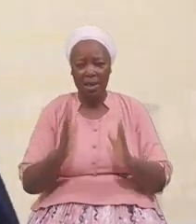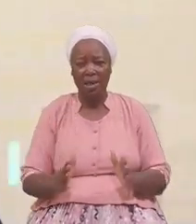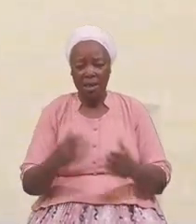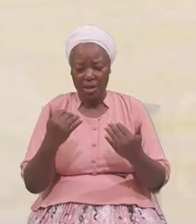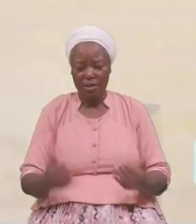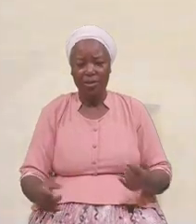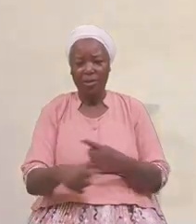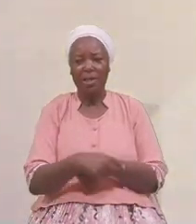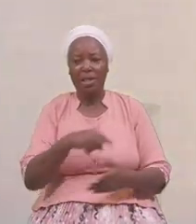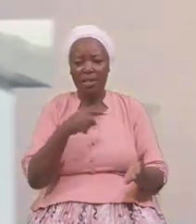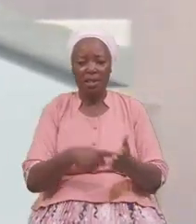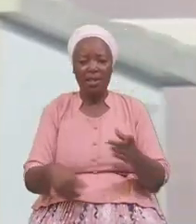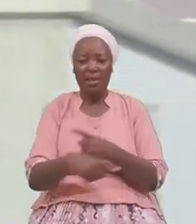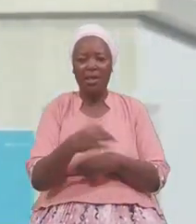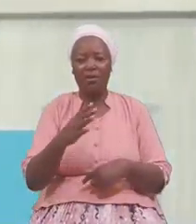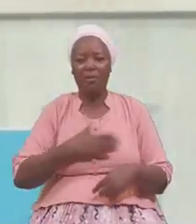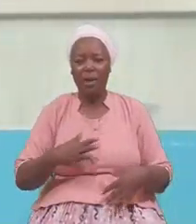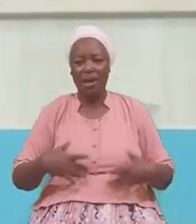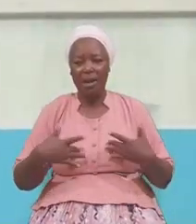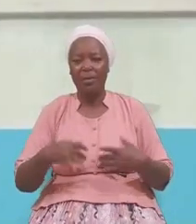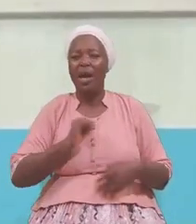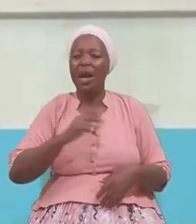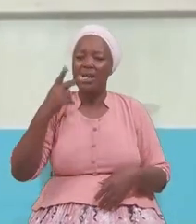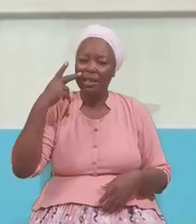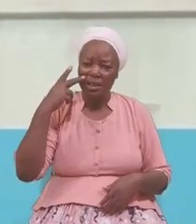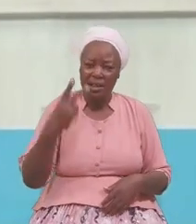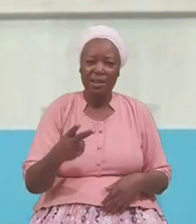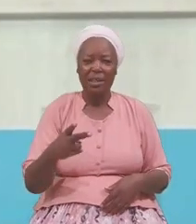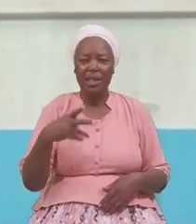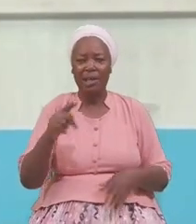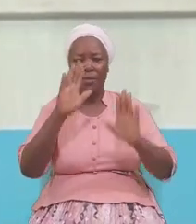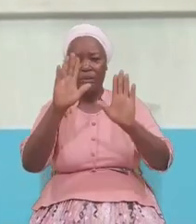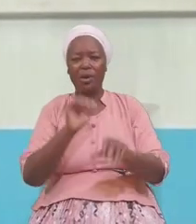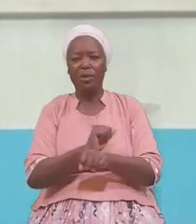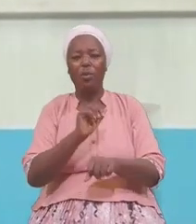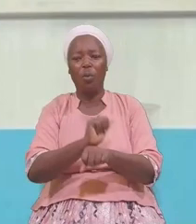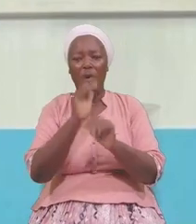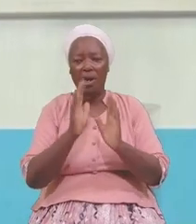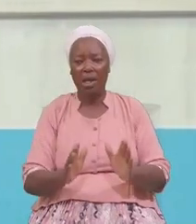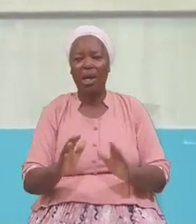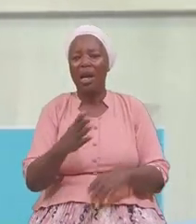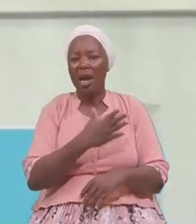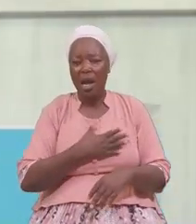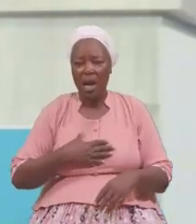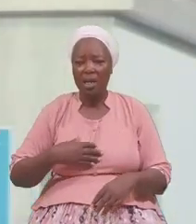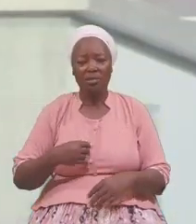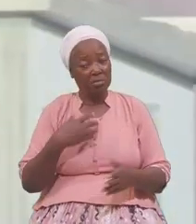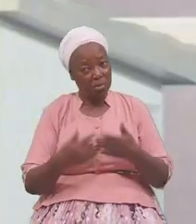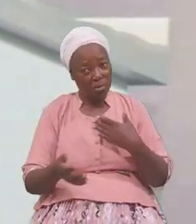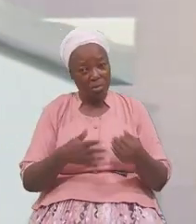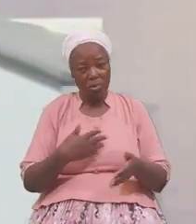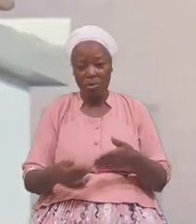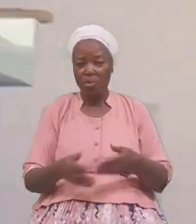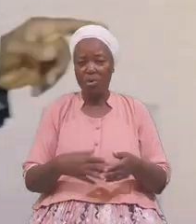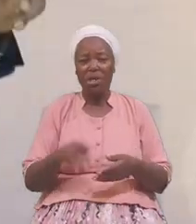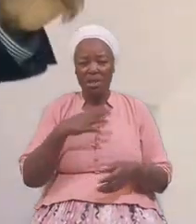Today, this day of my life, I see the miracle worker. And although it is still